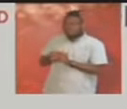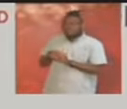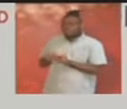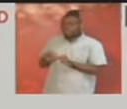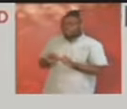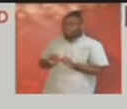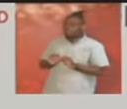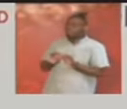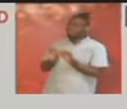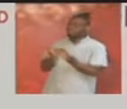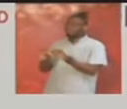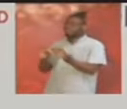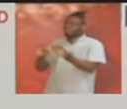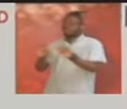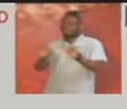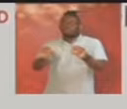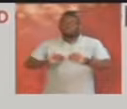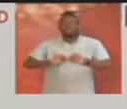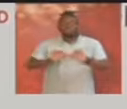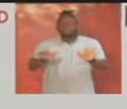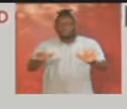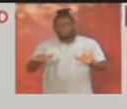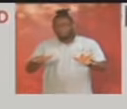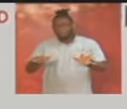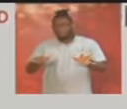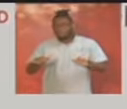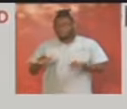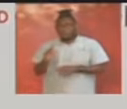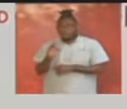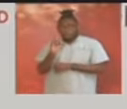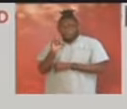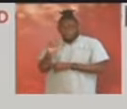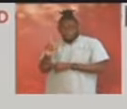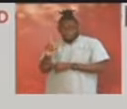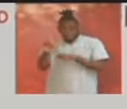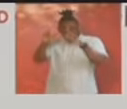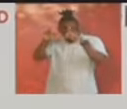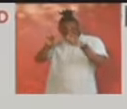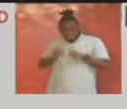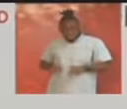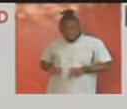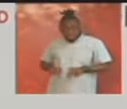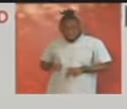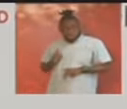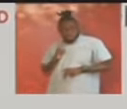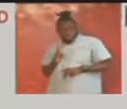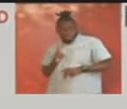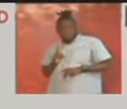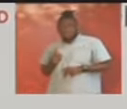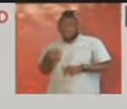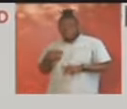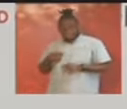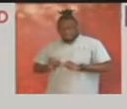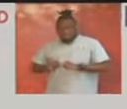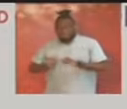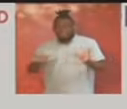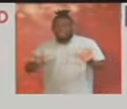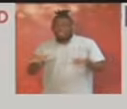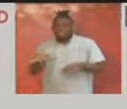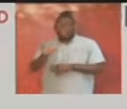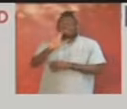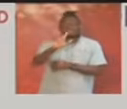carried out so far, we note that one individual, one confirmed case, actually spawned as many as 34